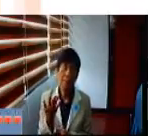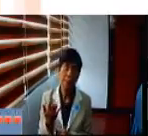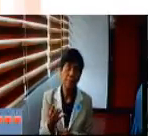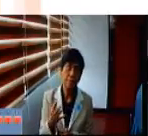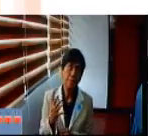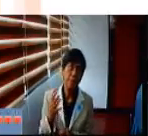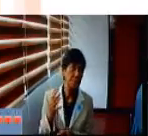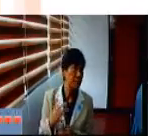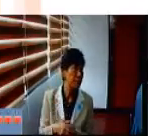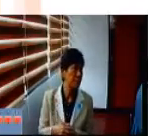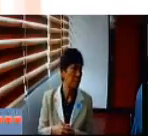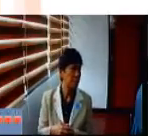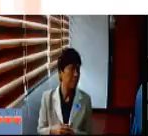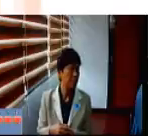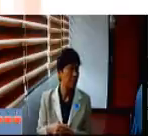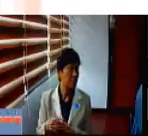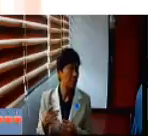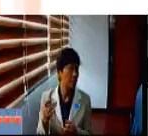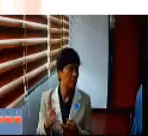one is climate change.